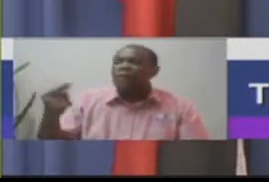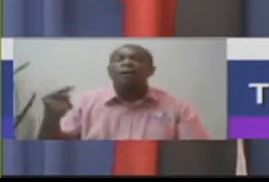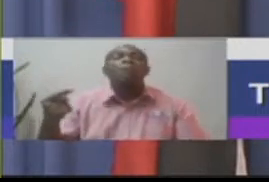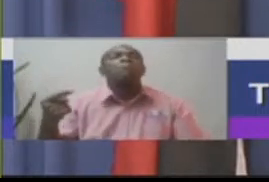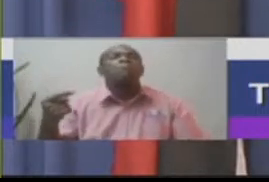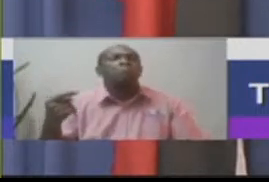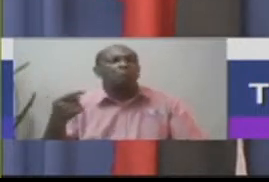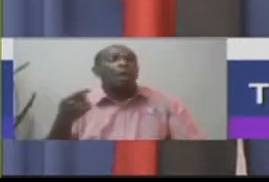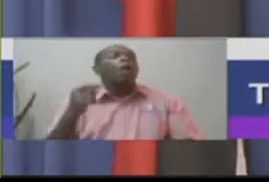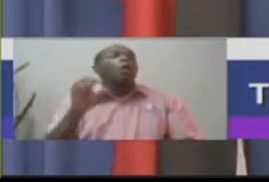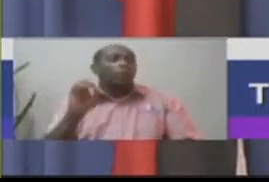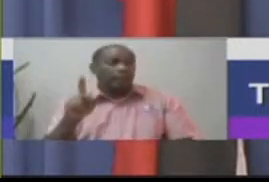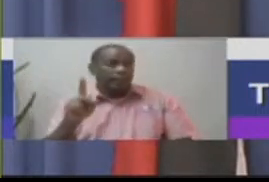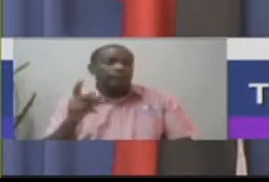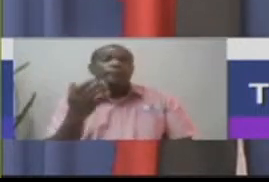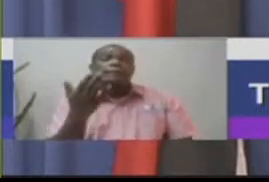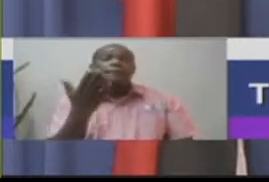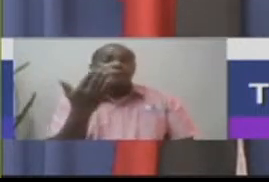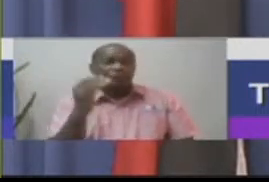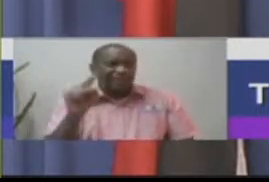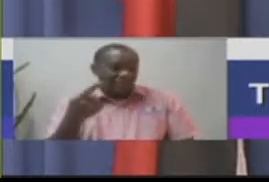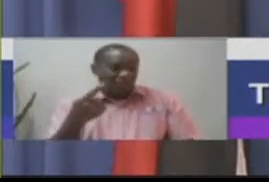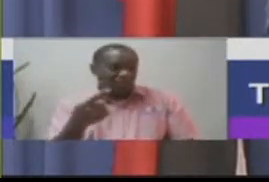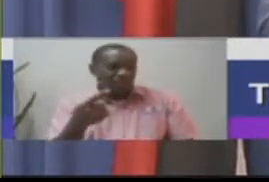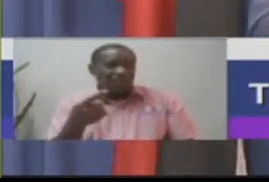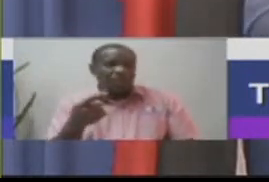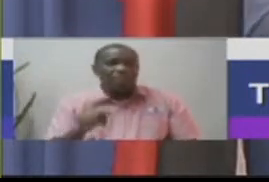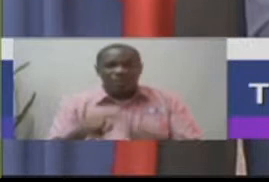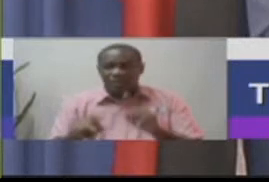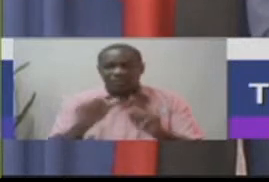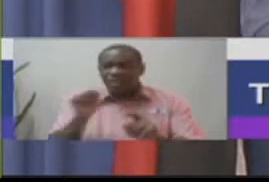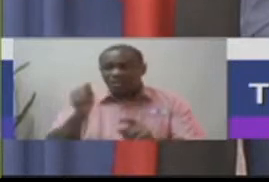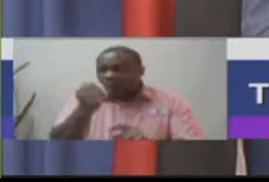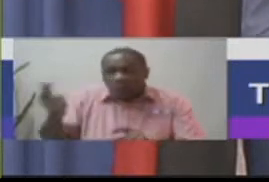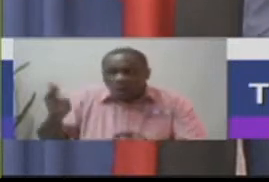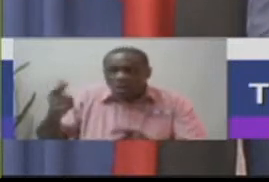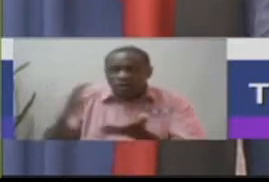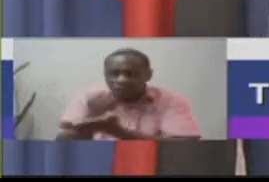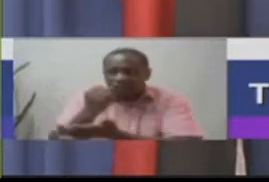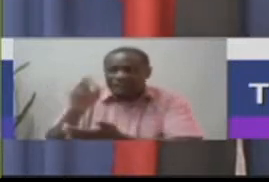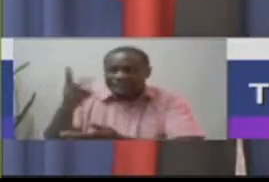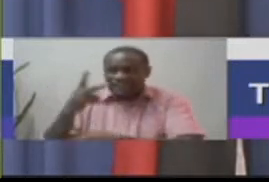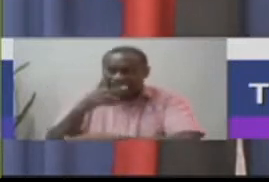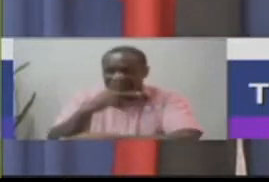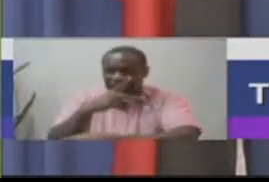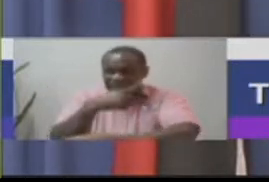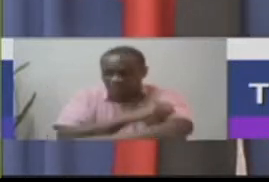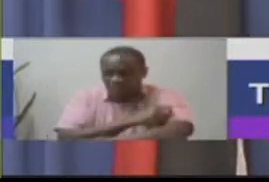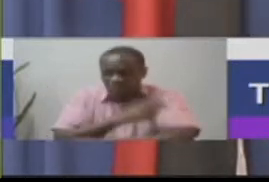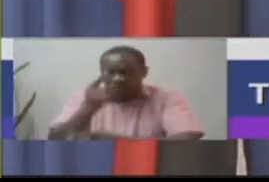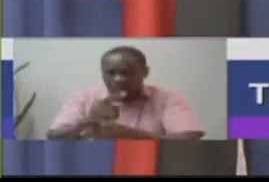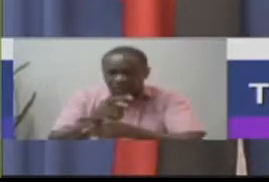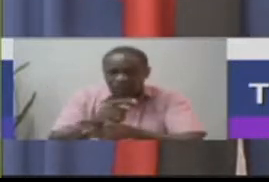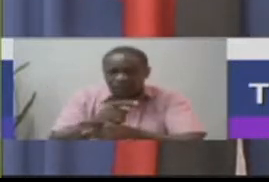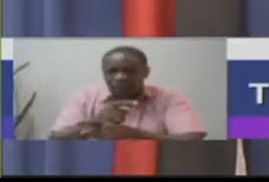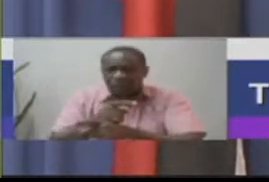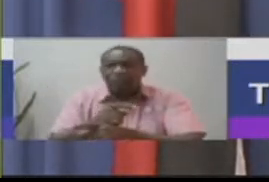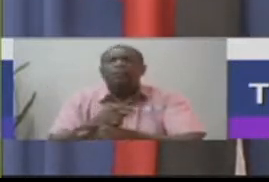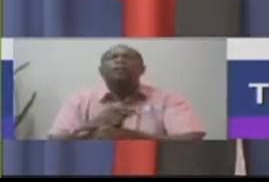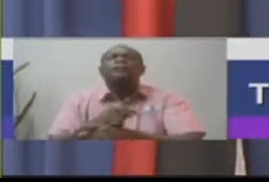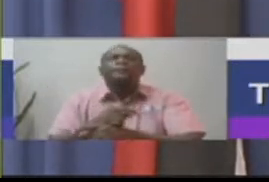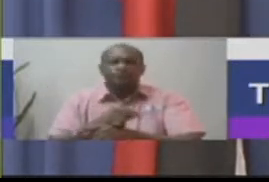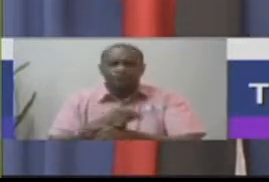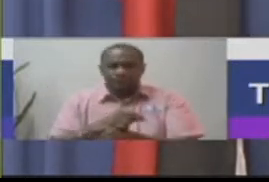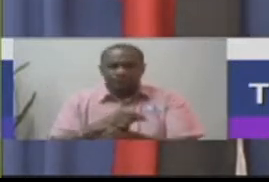not all got their second dose. But what I've just said will allow us to